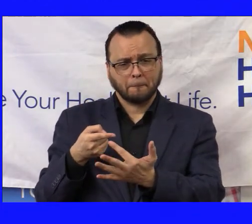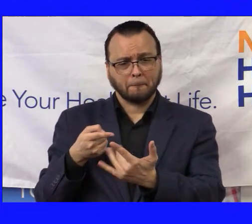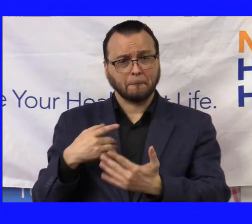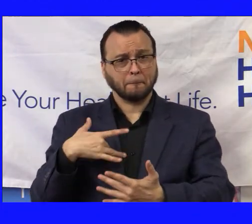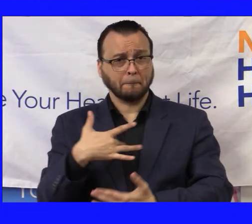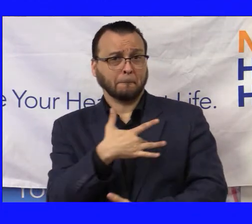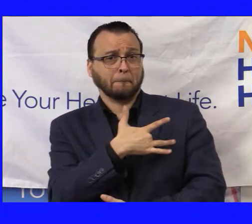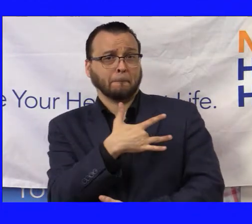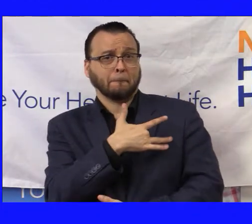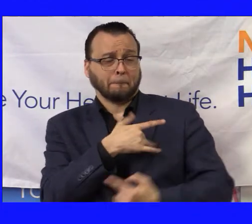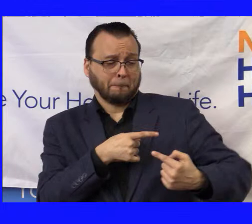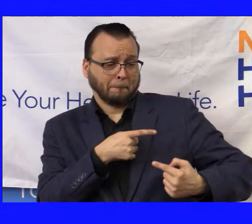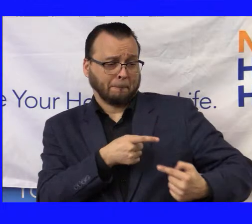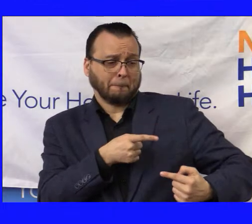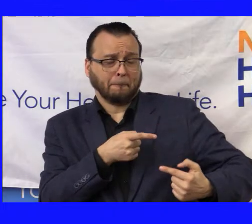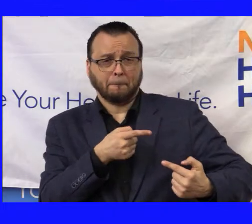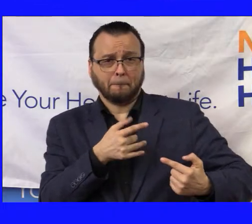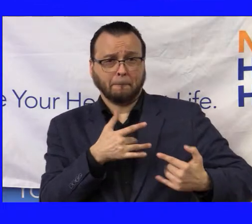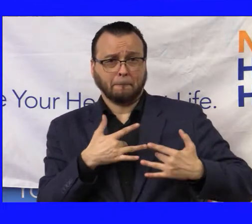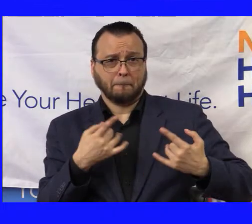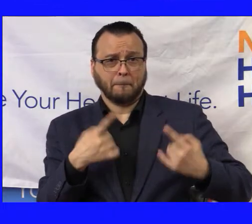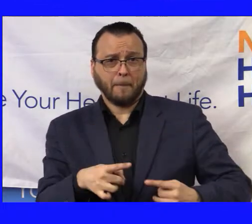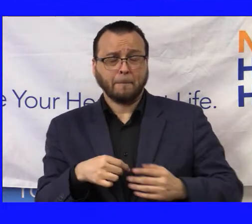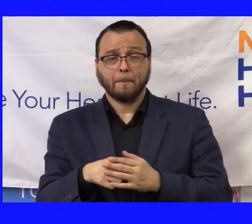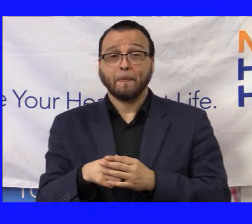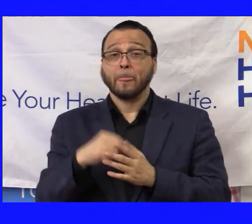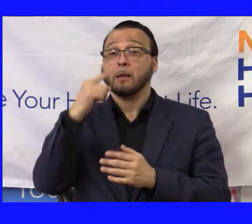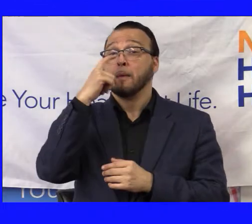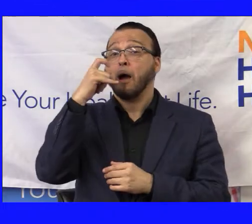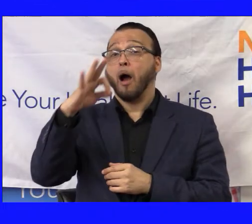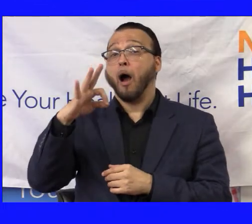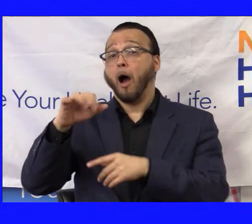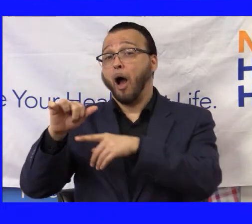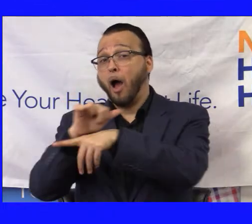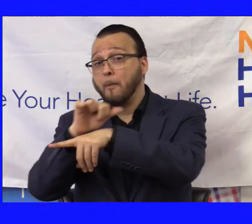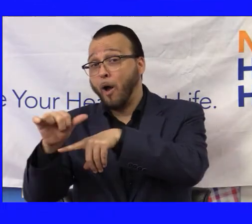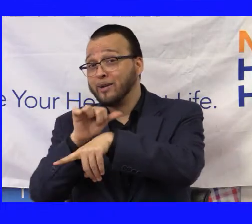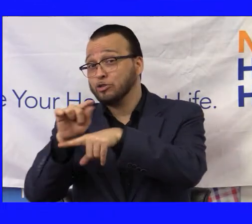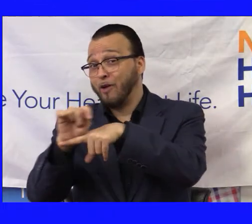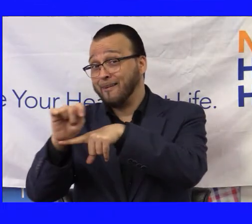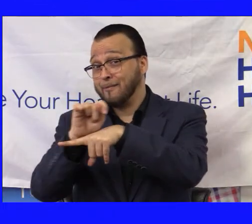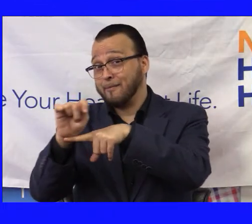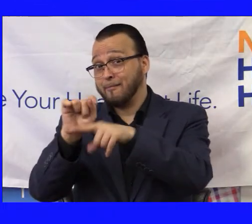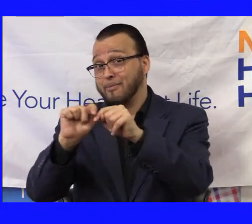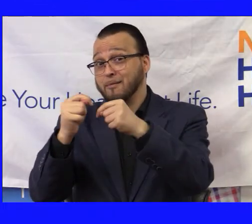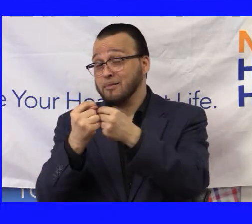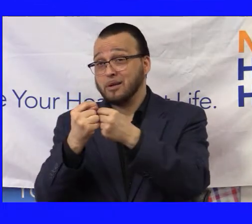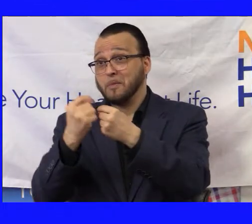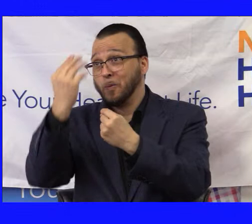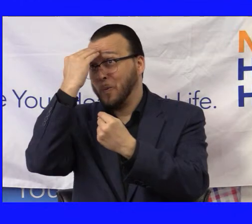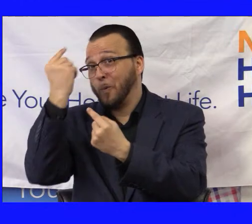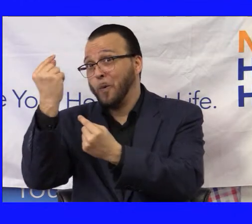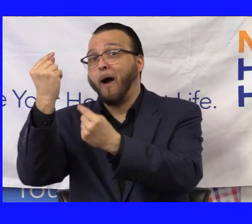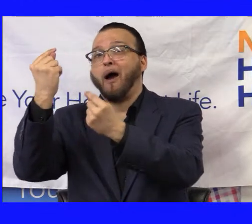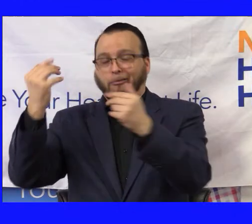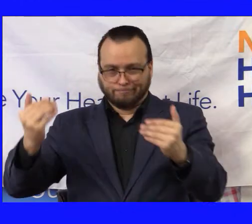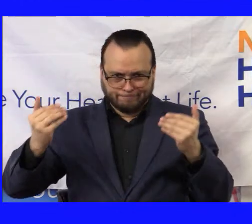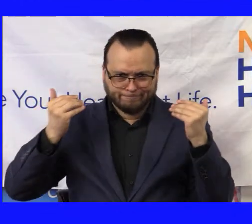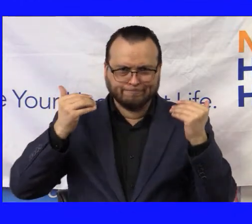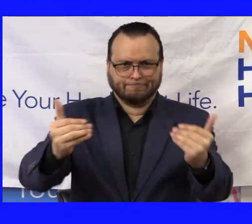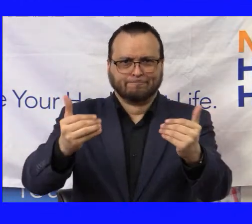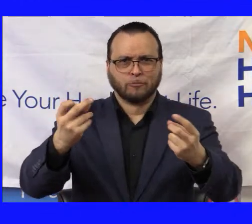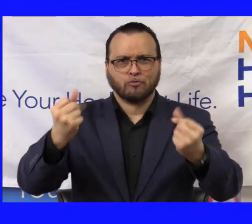cardiac events. And due to the simulation training, the team went into gear right away. They